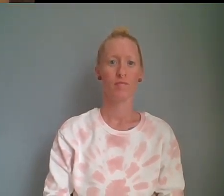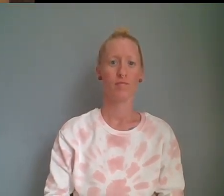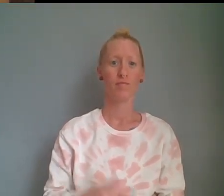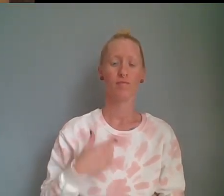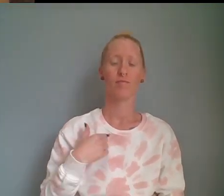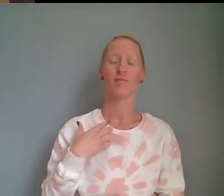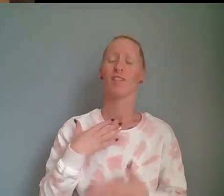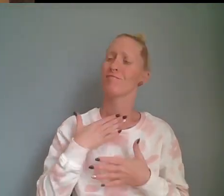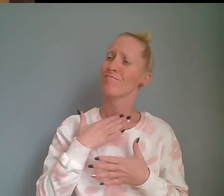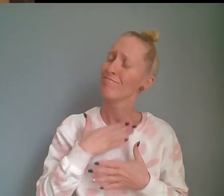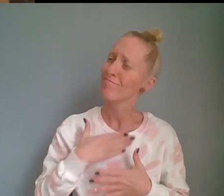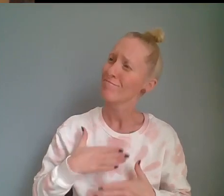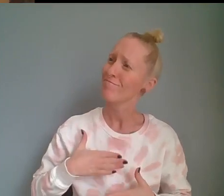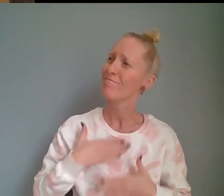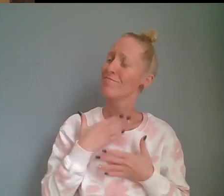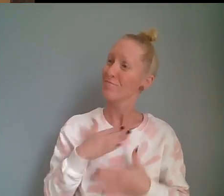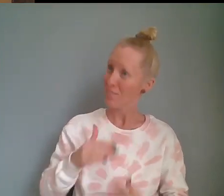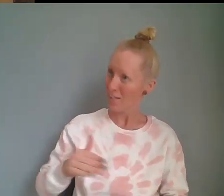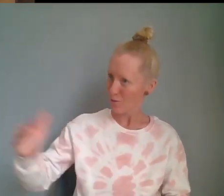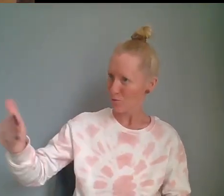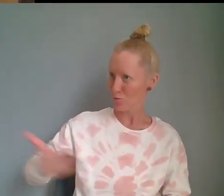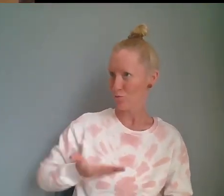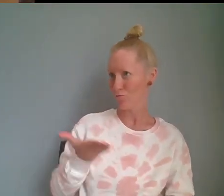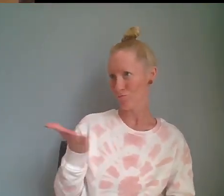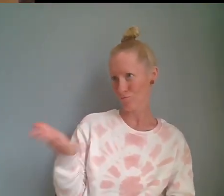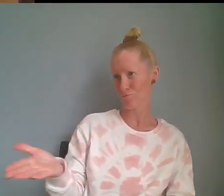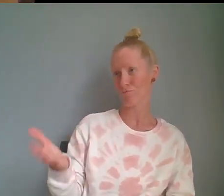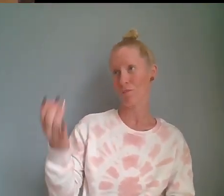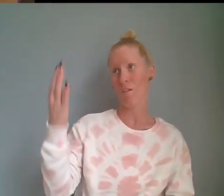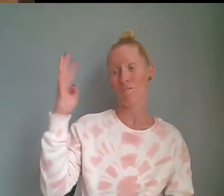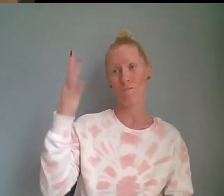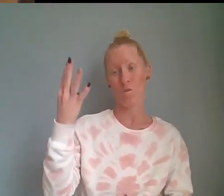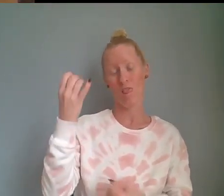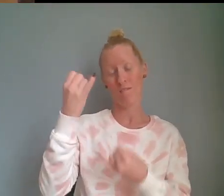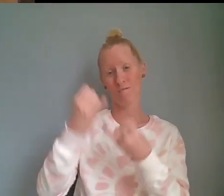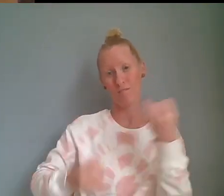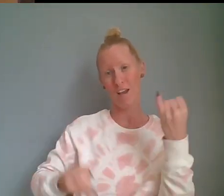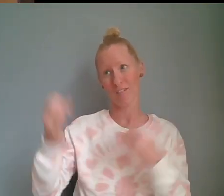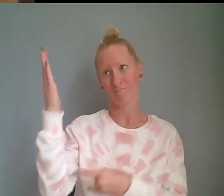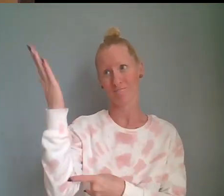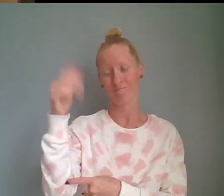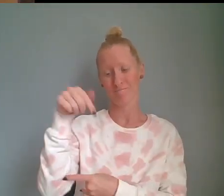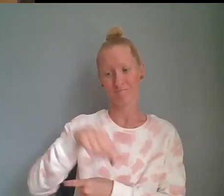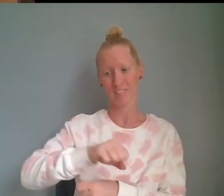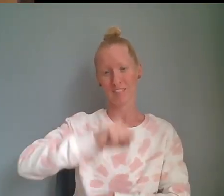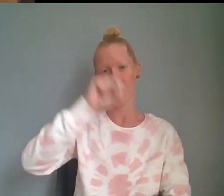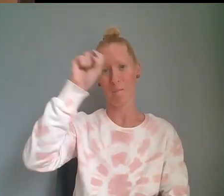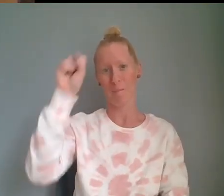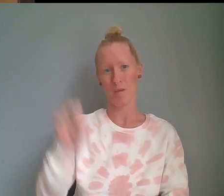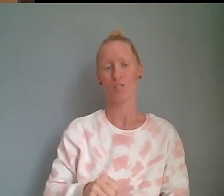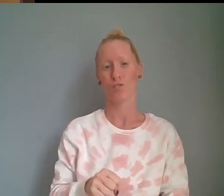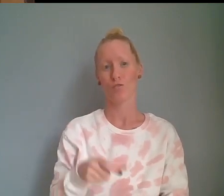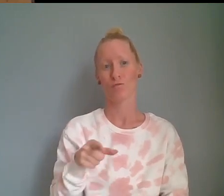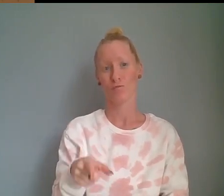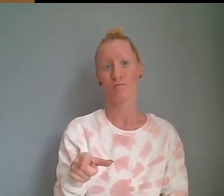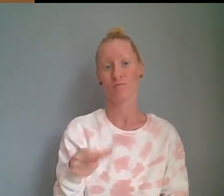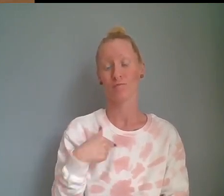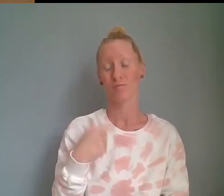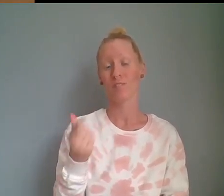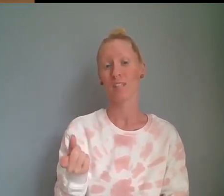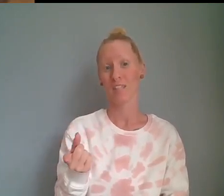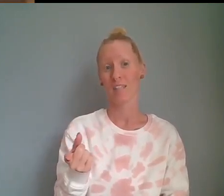extremely pleased to introduce the fourth and final guest lecturer of the semester, Professor Susan